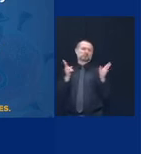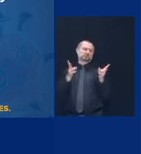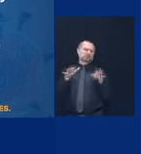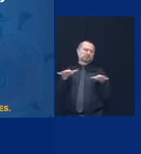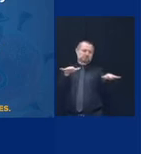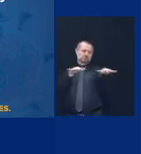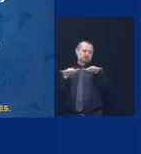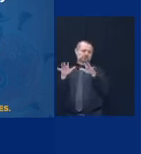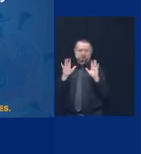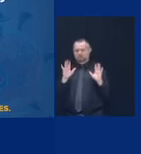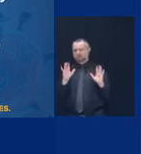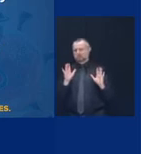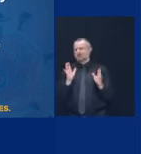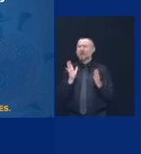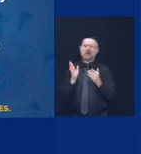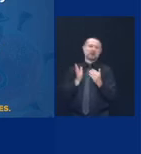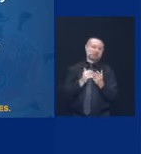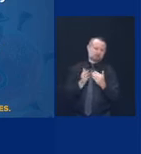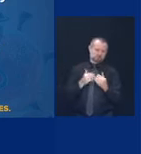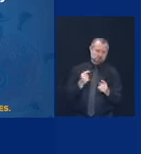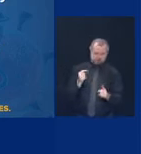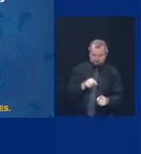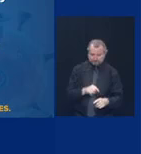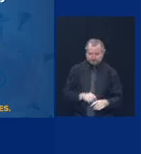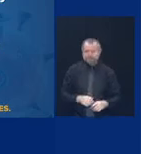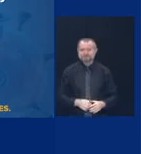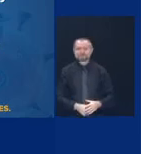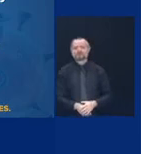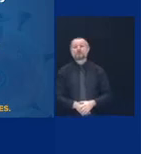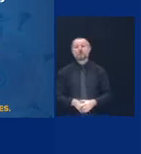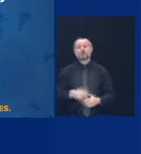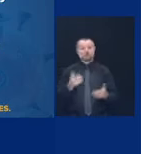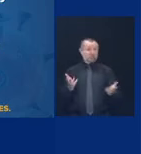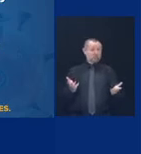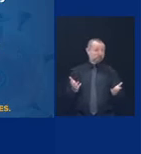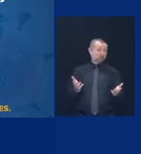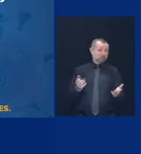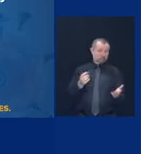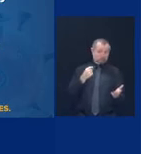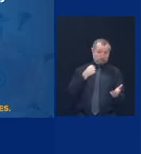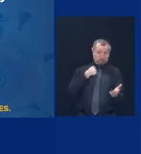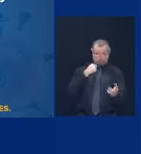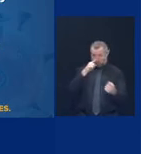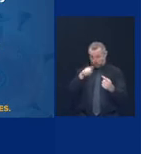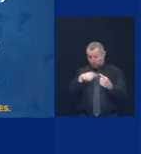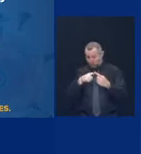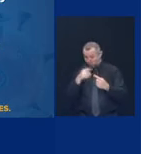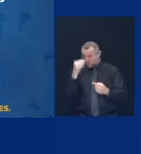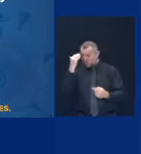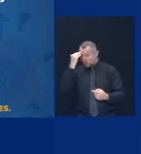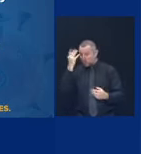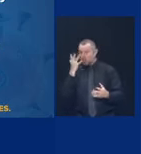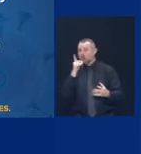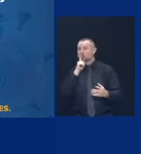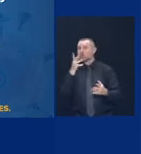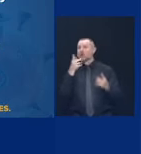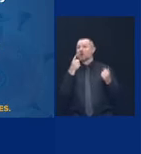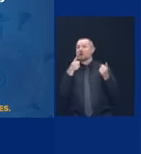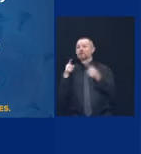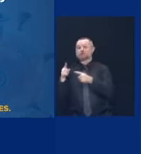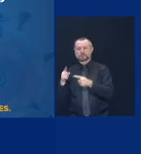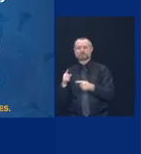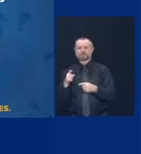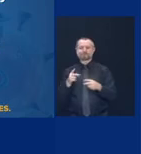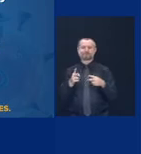But if you ask me, when are we out of the woods here, this increased activity